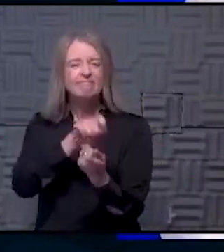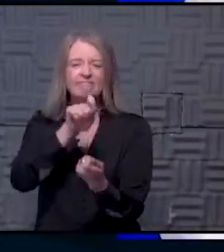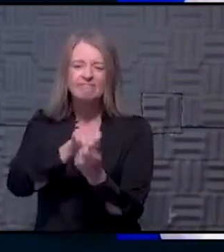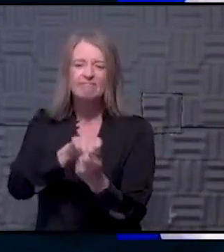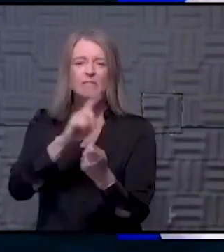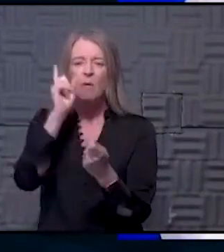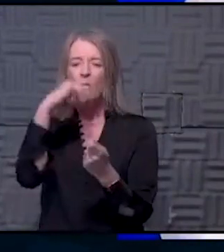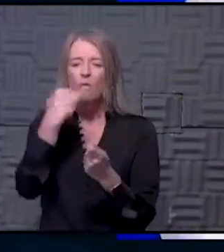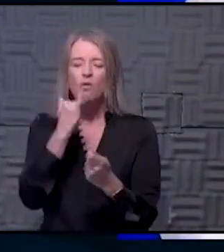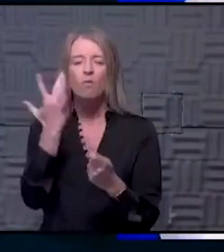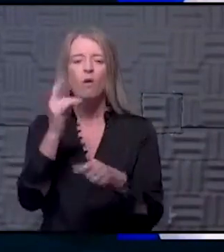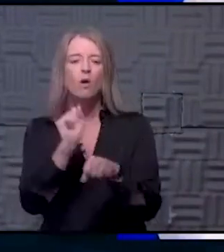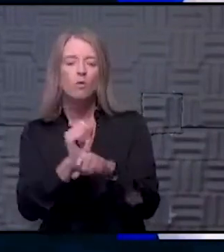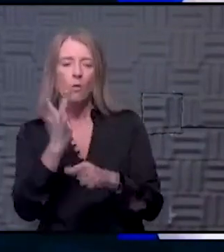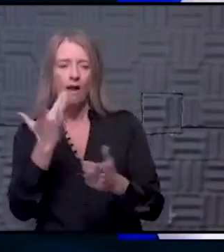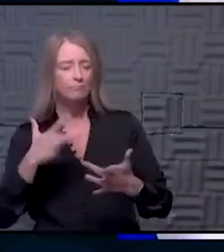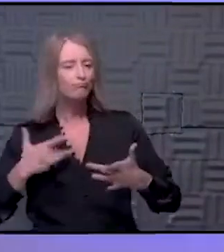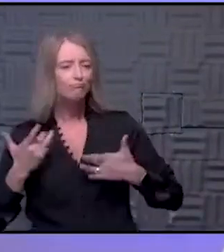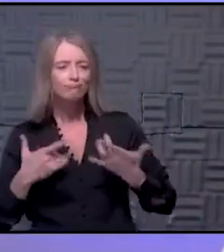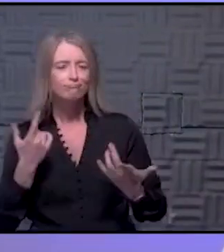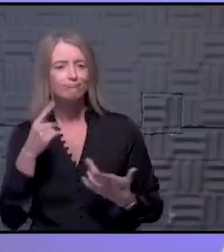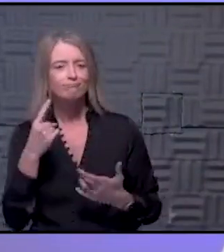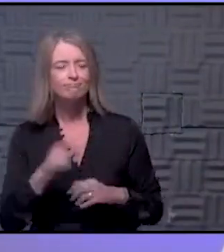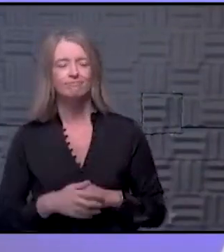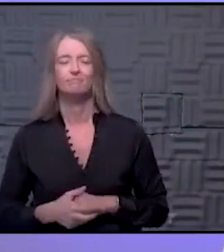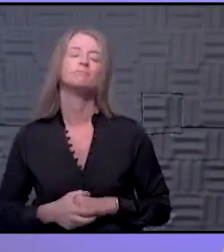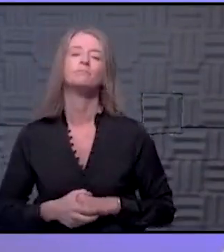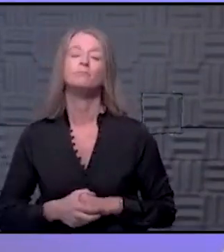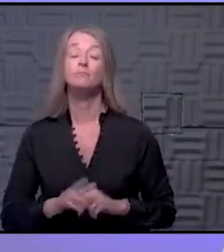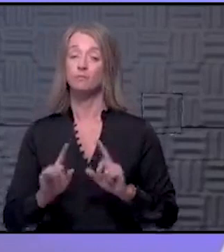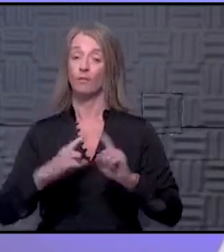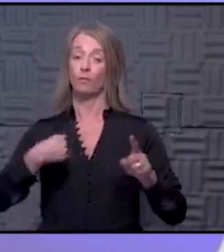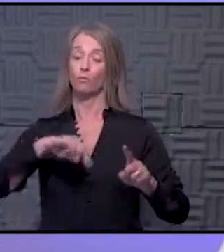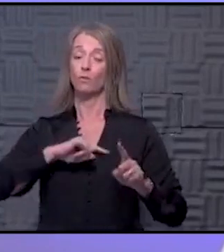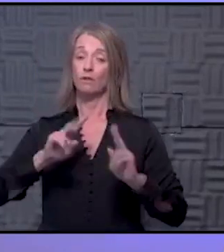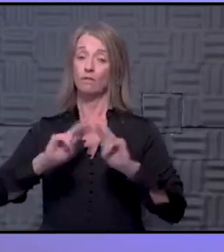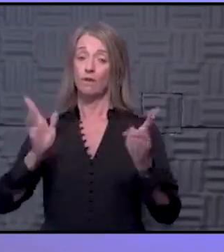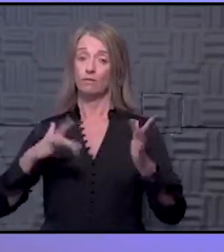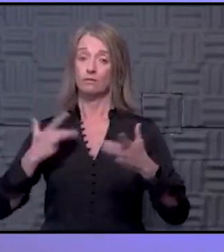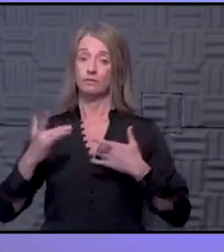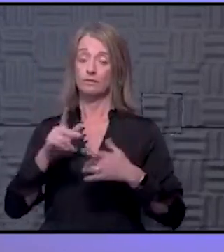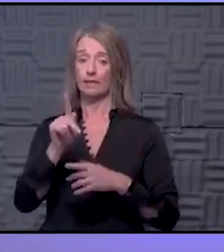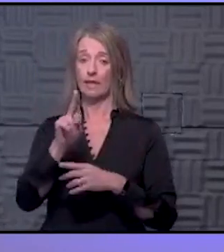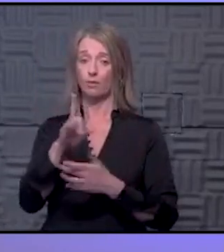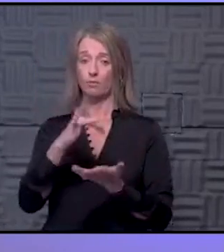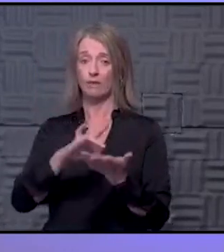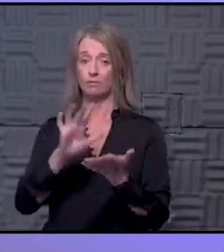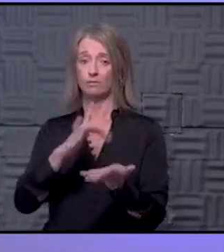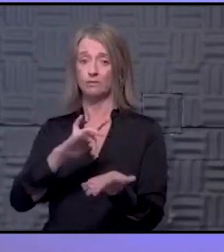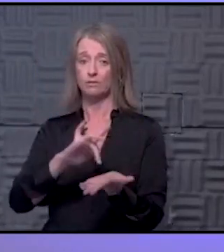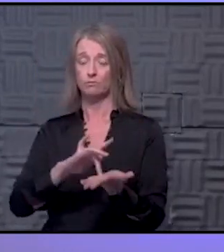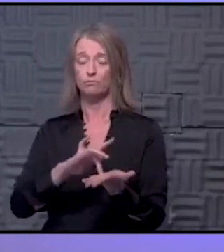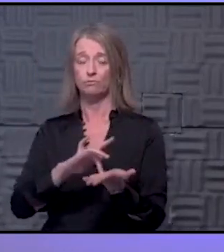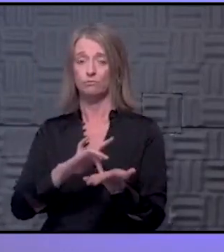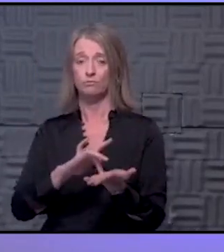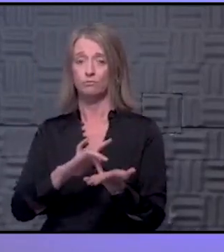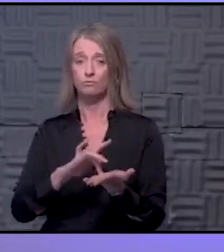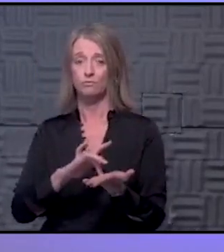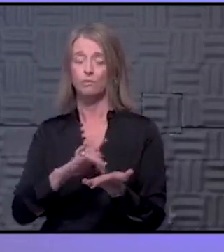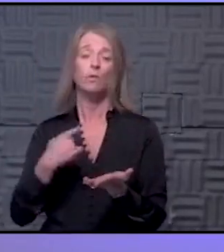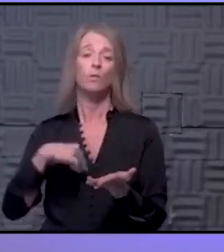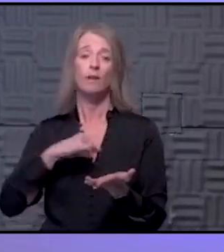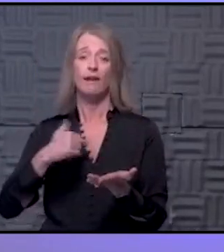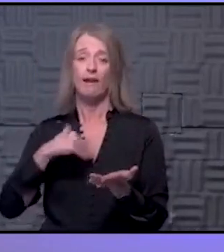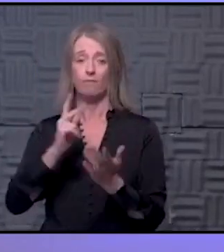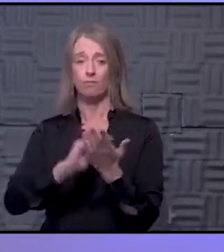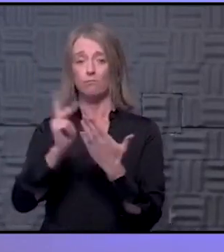works, and why you're so excited about it. Well, we're very excited because in KU Medical Center, we have a substantial CAR T-cell program,